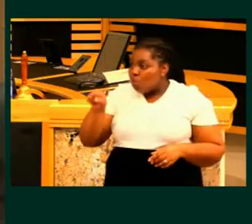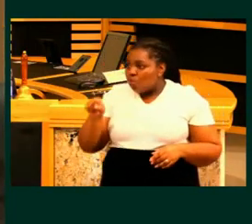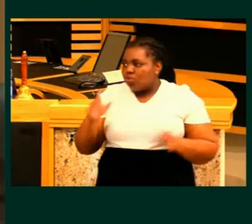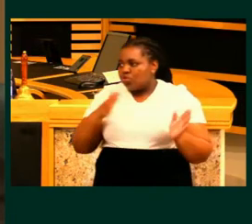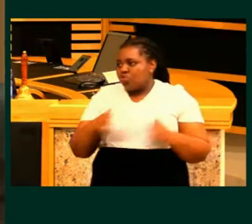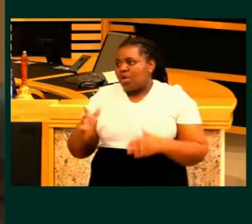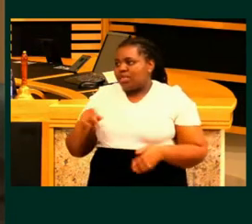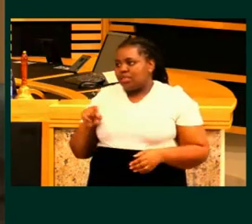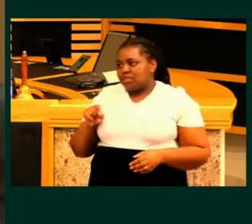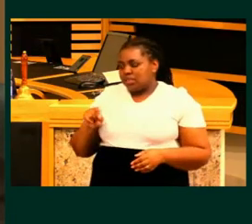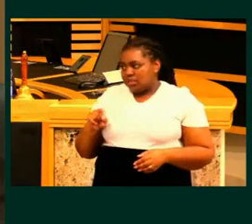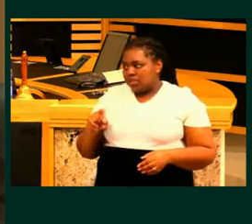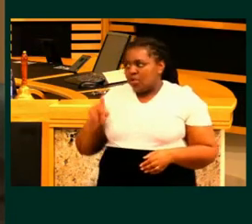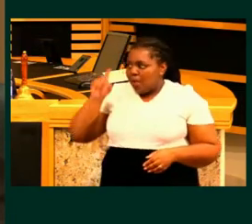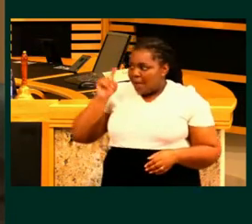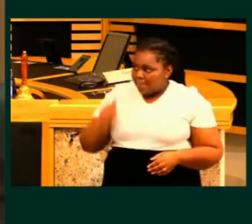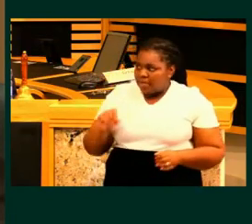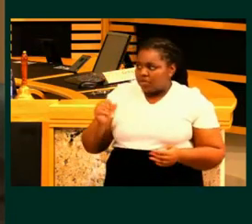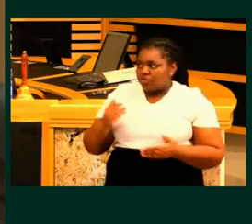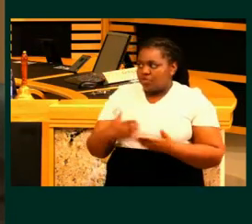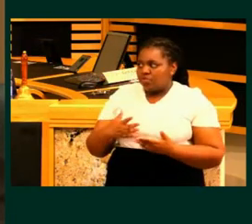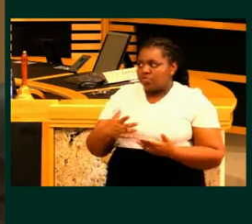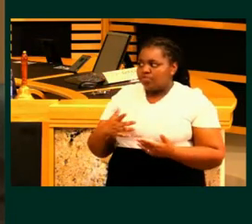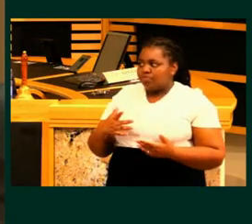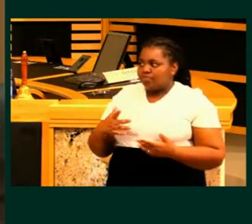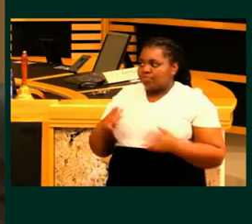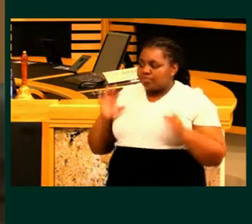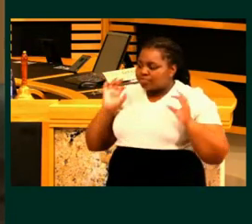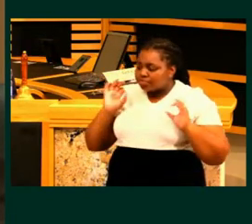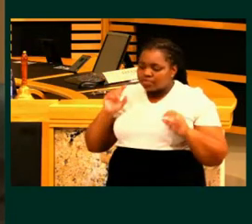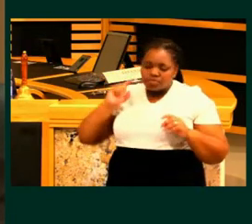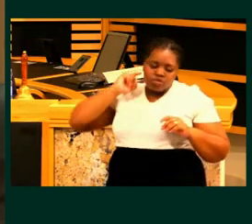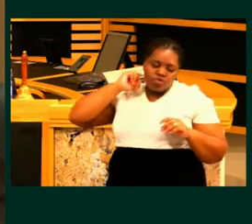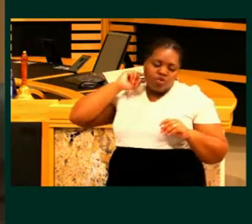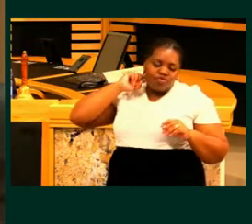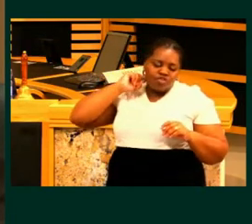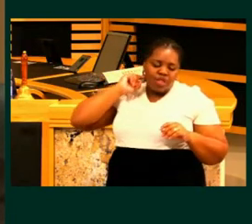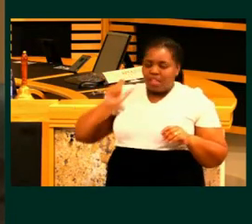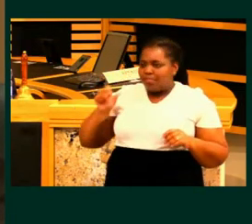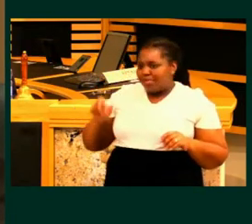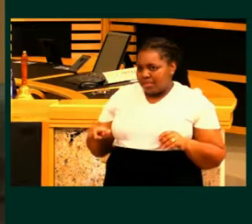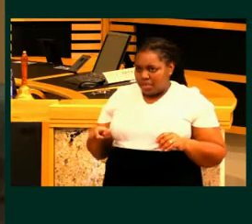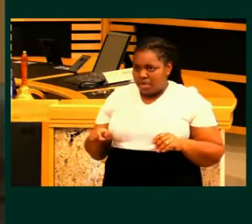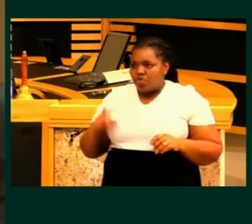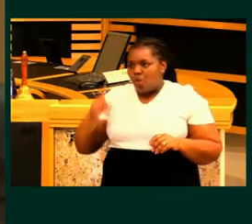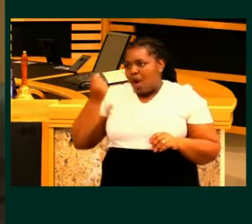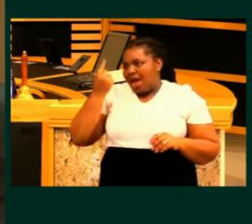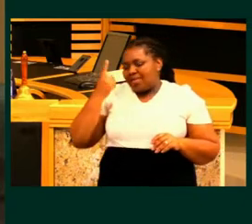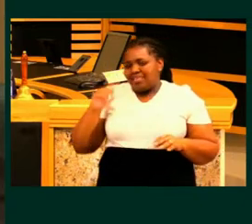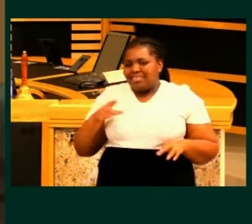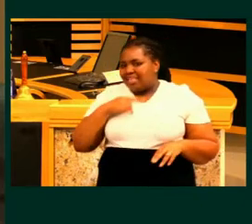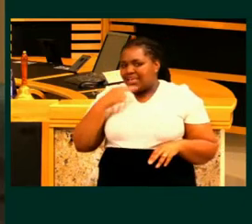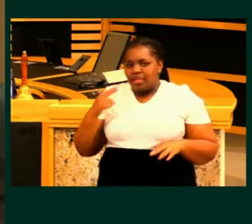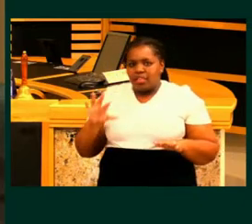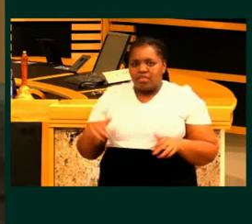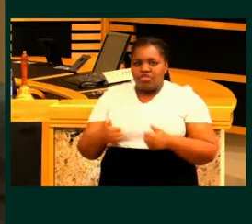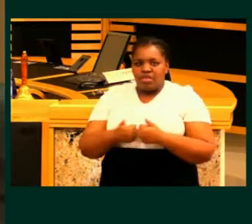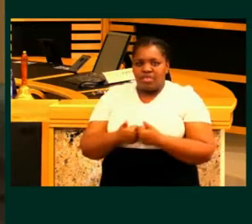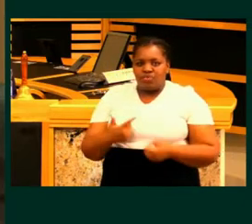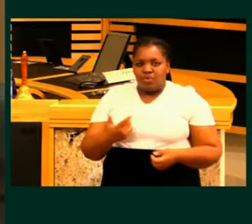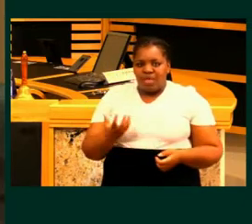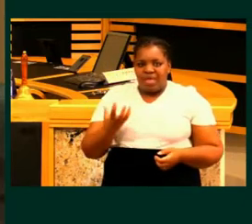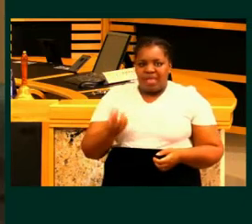it you must be that conscious transformed individual who understand the real challenge confronting our